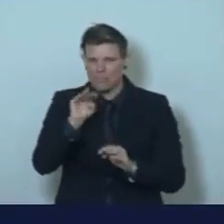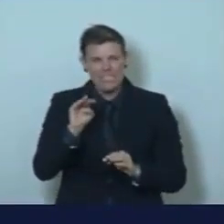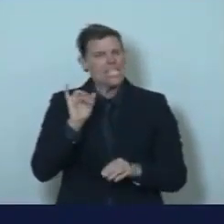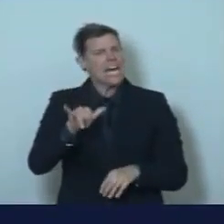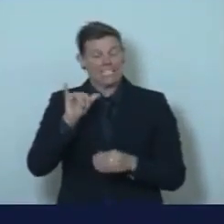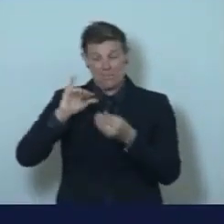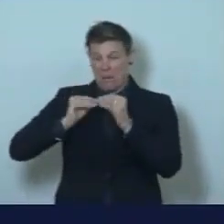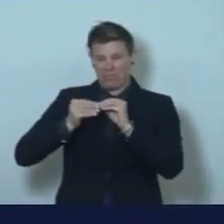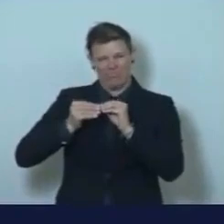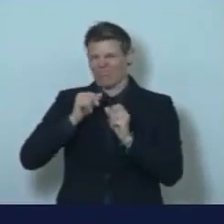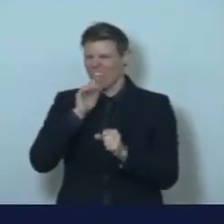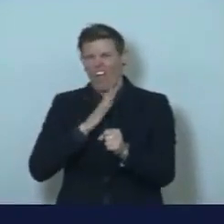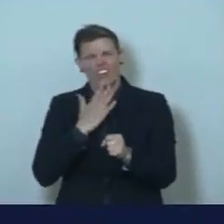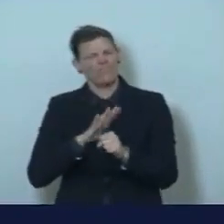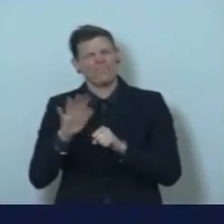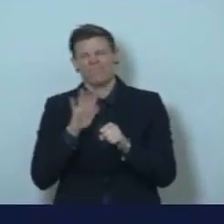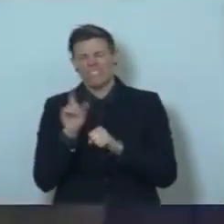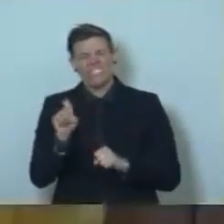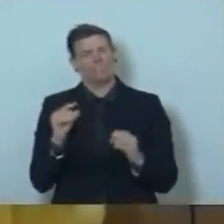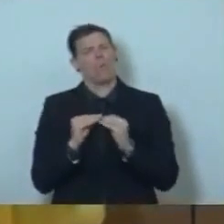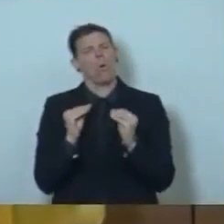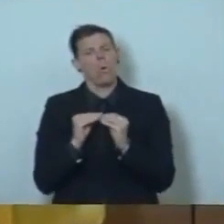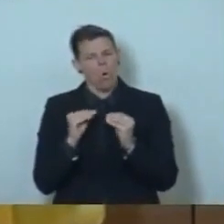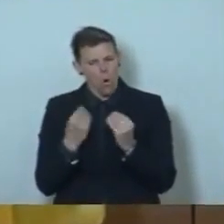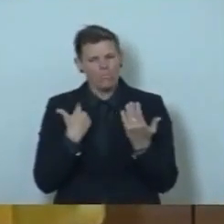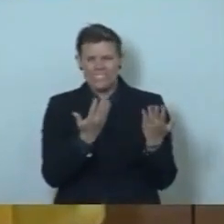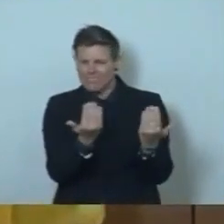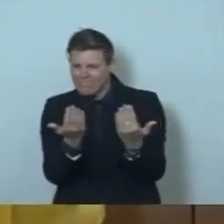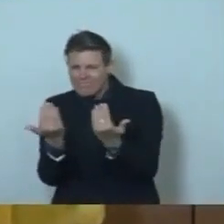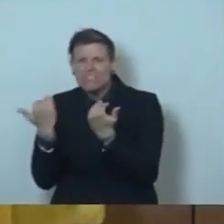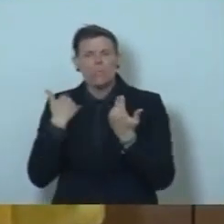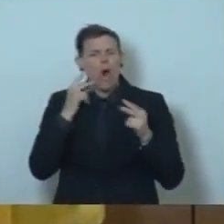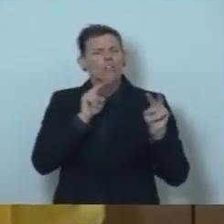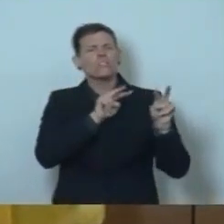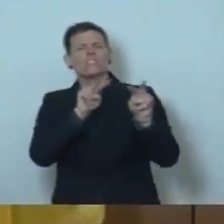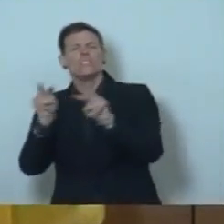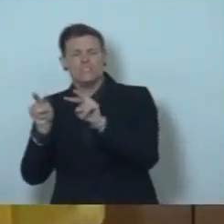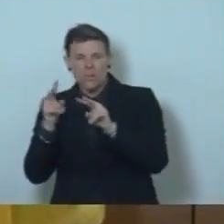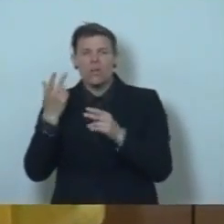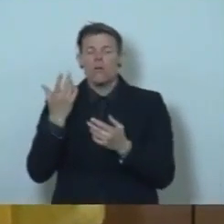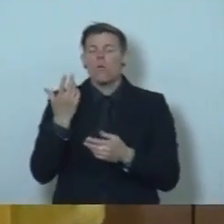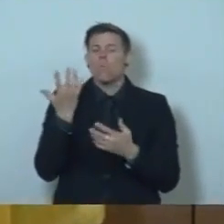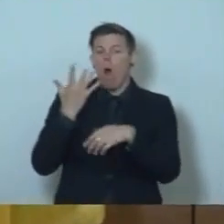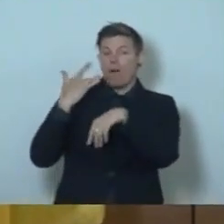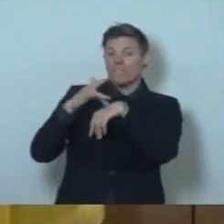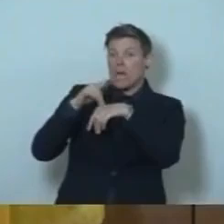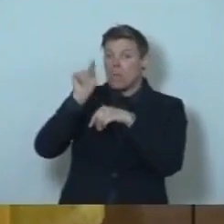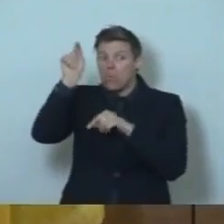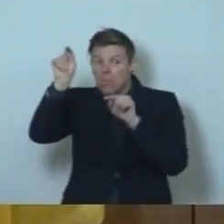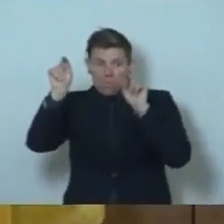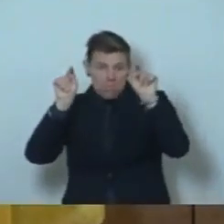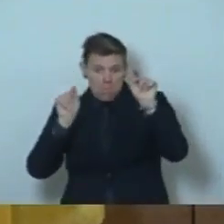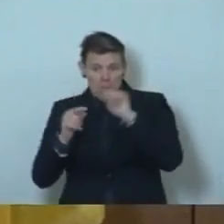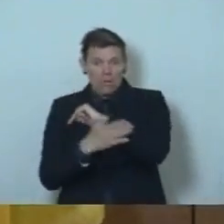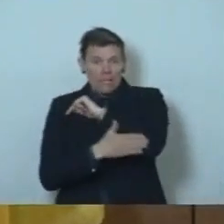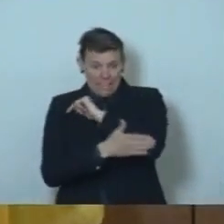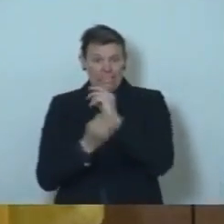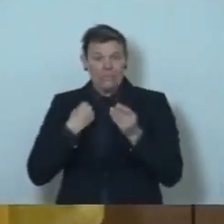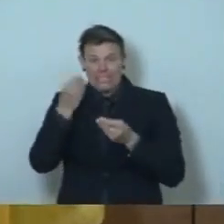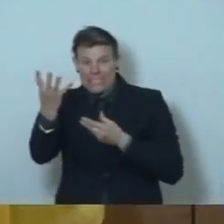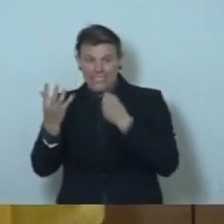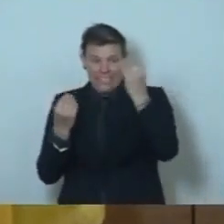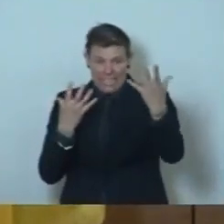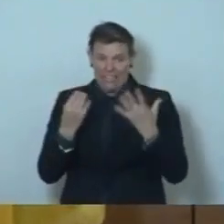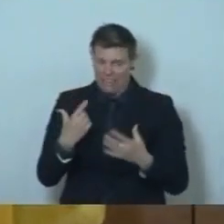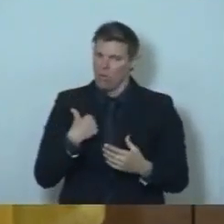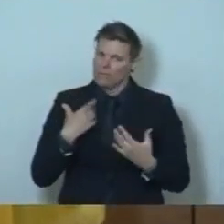much broader surveillance. Given what's available in the country, it is an effective effort by this state at making